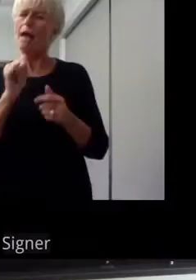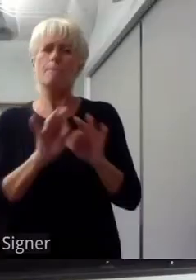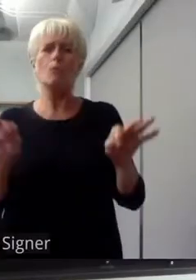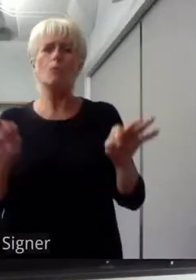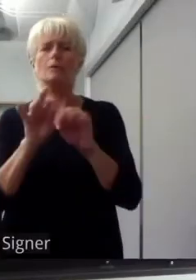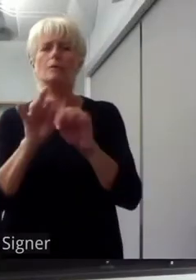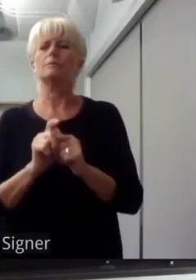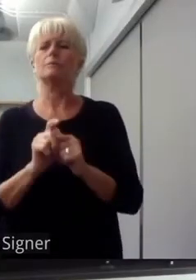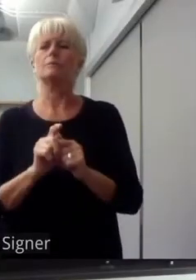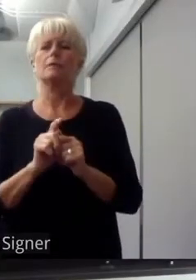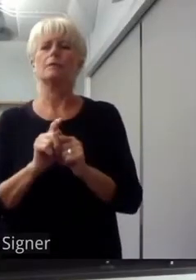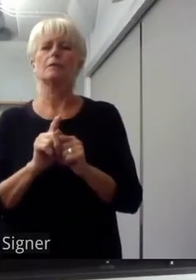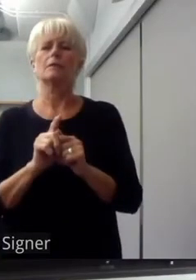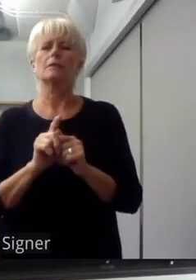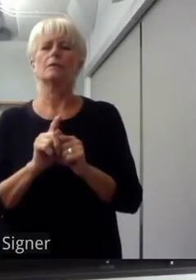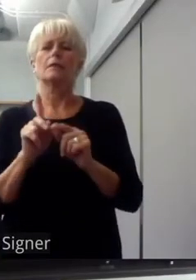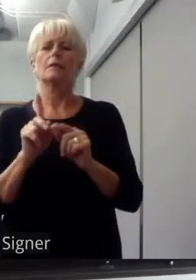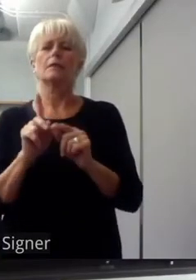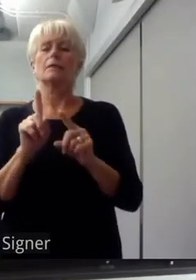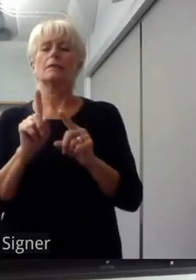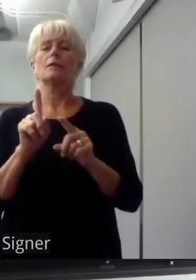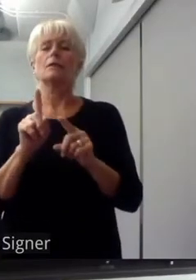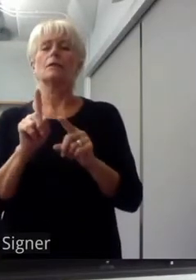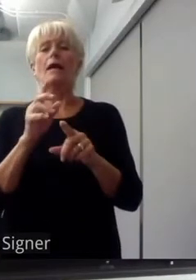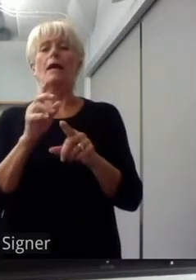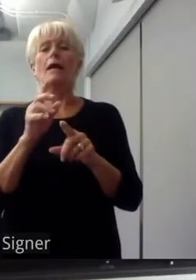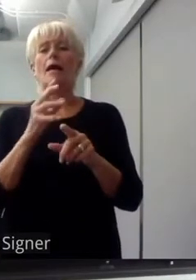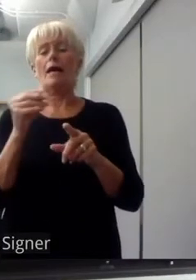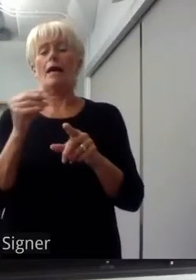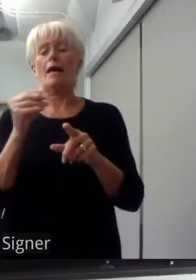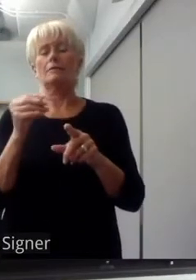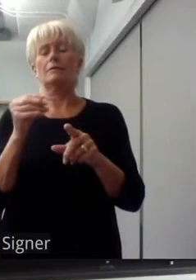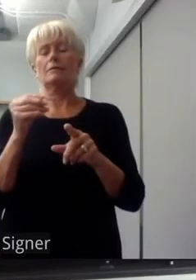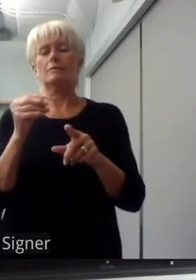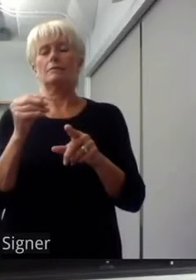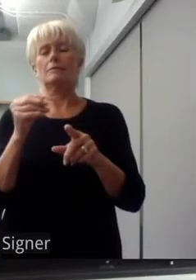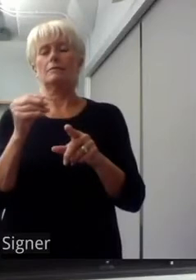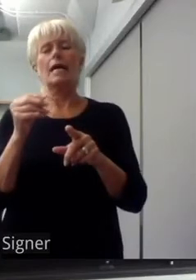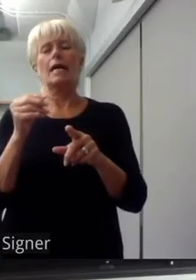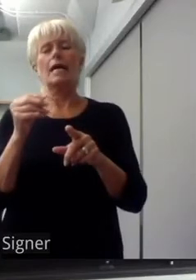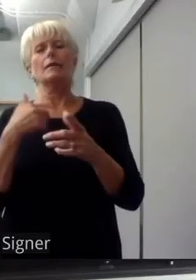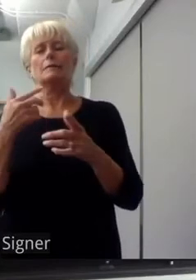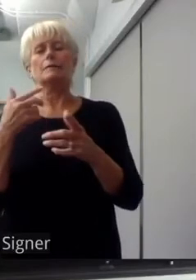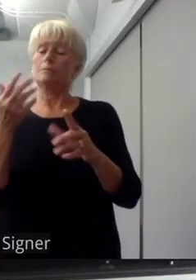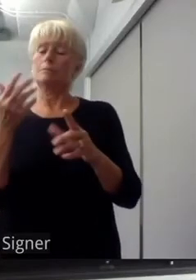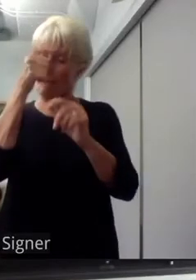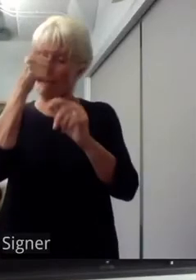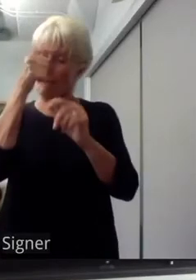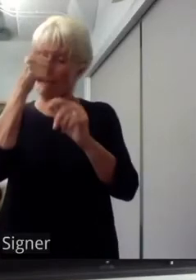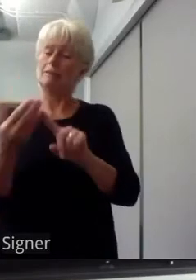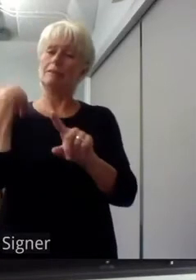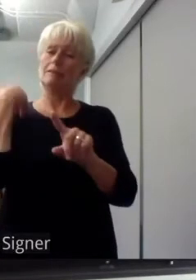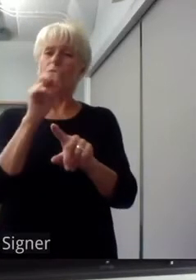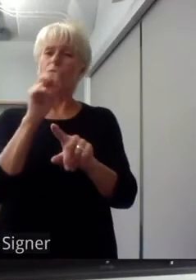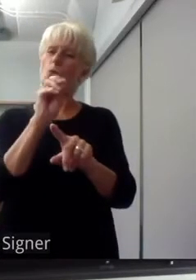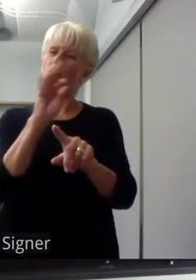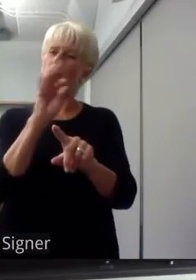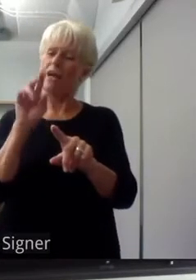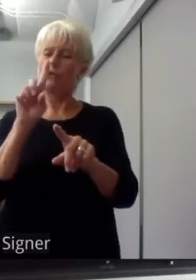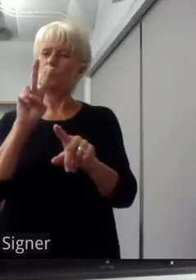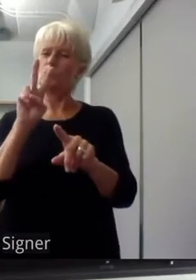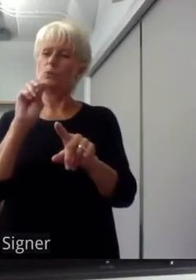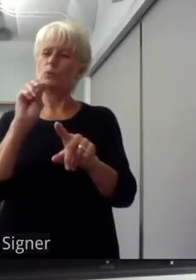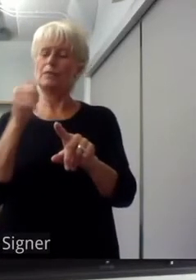other piece was really trying to use, now this is 2009, 2010, but the technology that existed at that